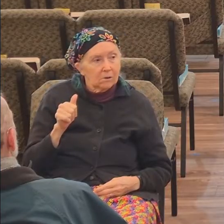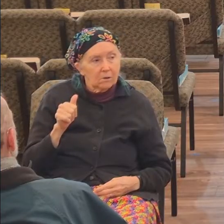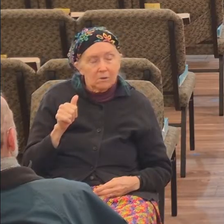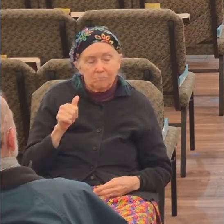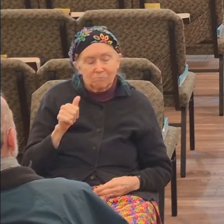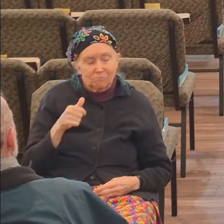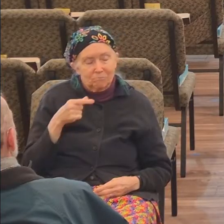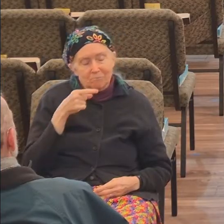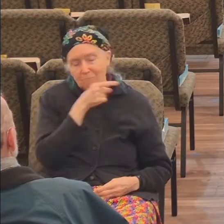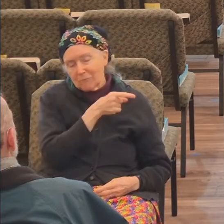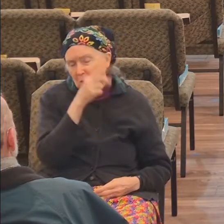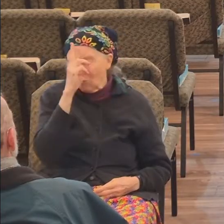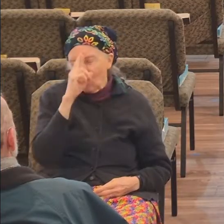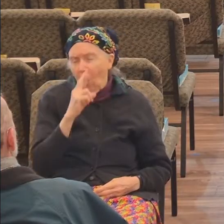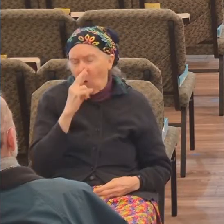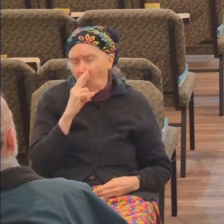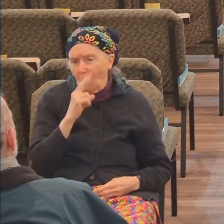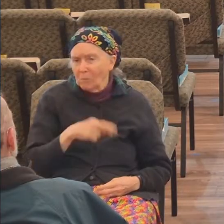Caesar or Rome or